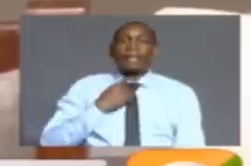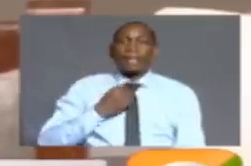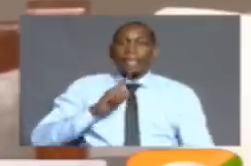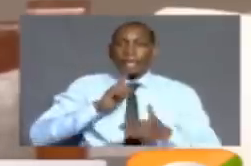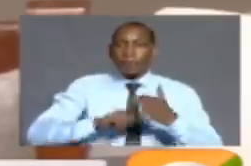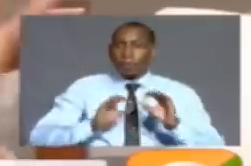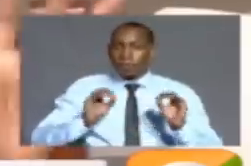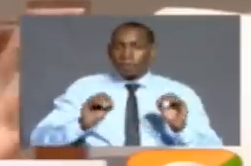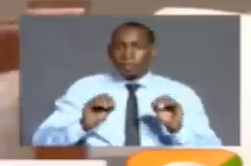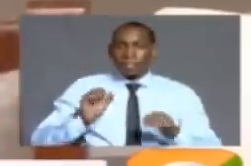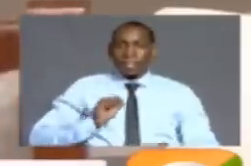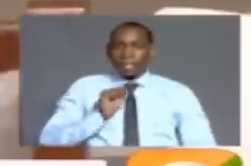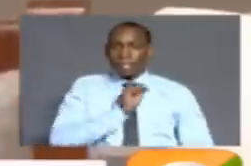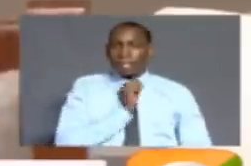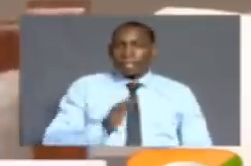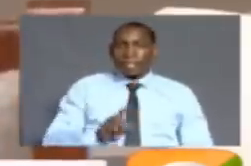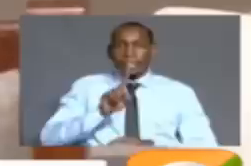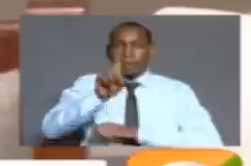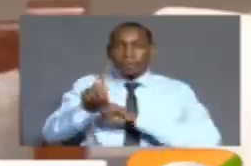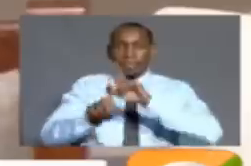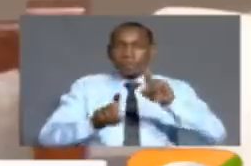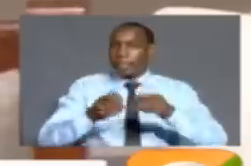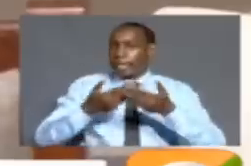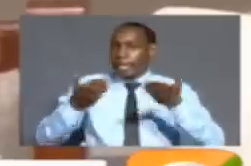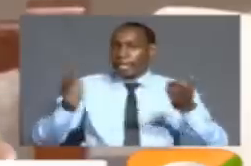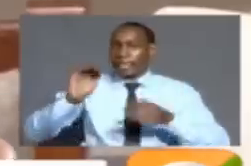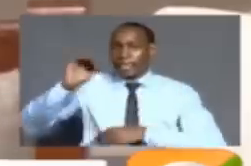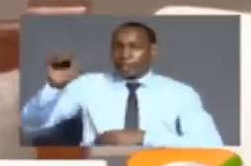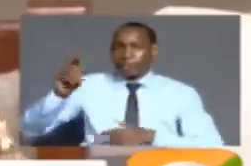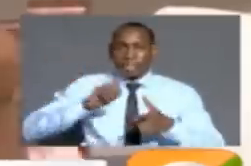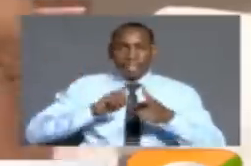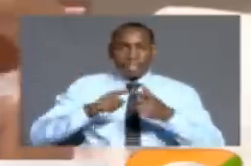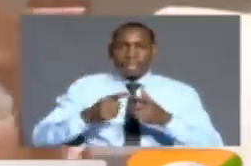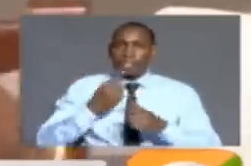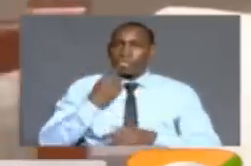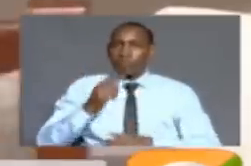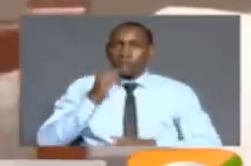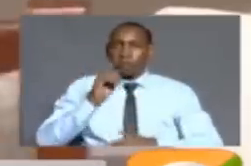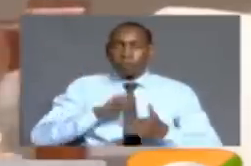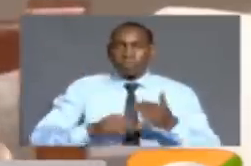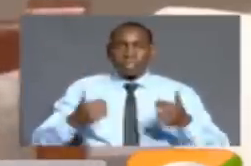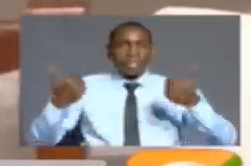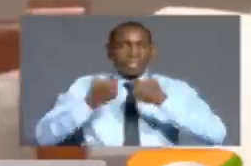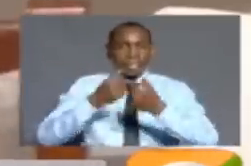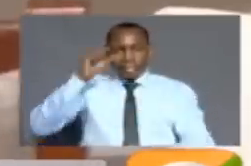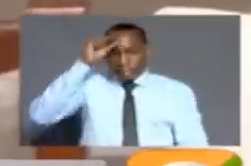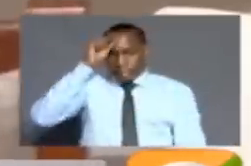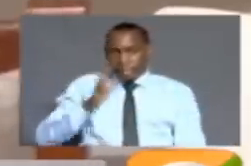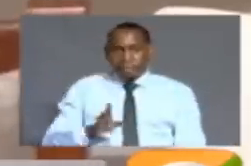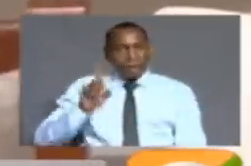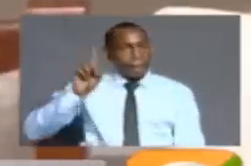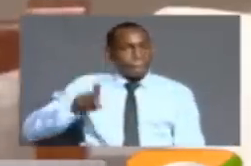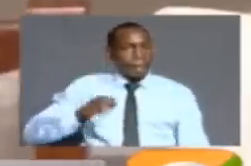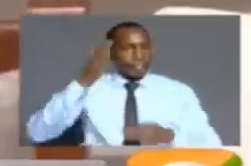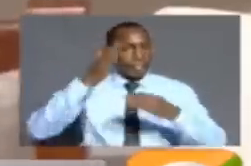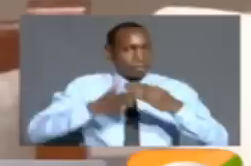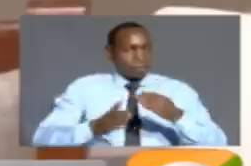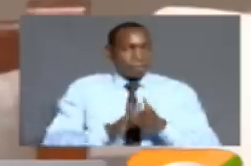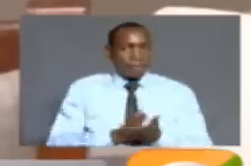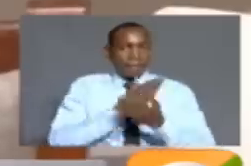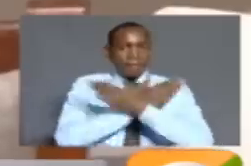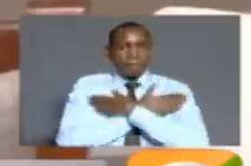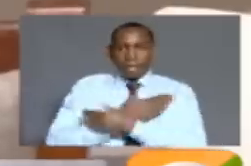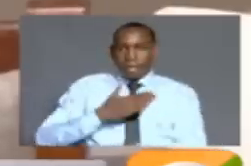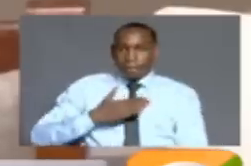ask questions, whatever county it is, not just mine, whatever, then we are told, oh, you're fighting governors. That must stop. Because like my friend